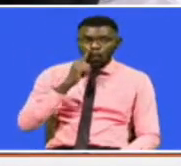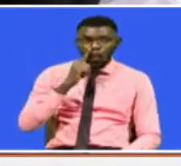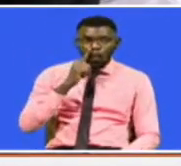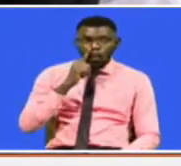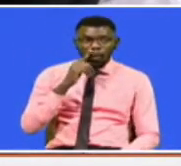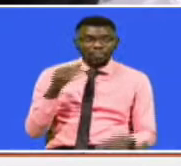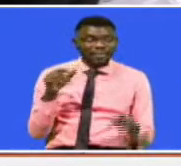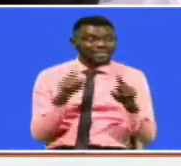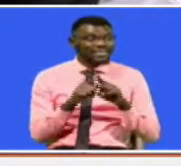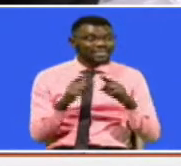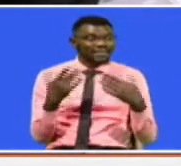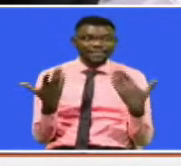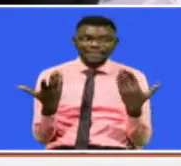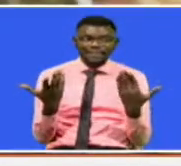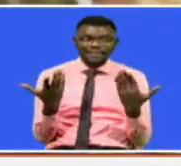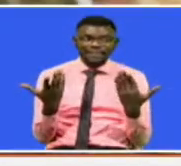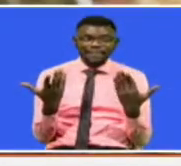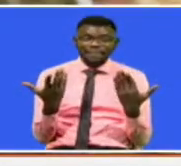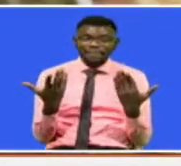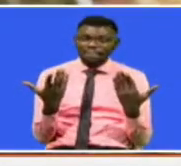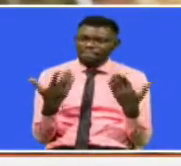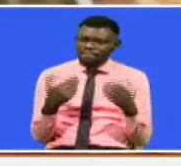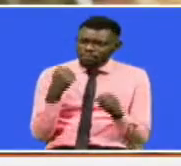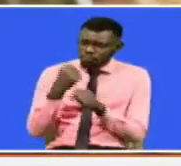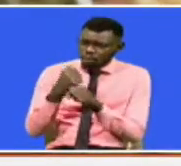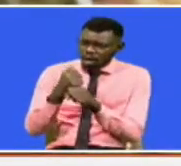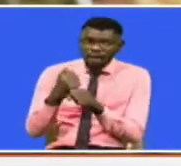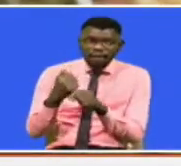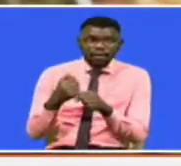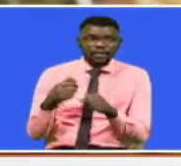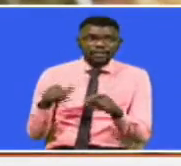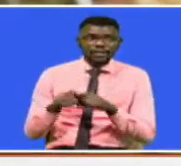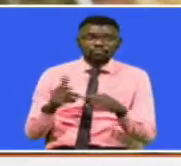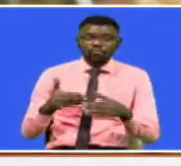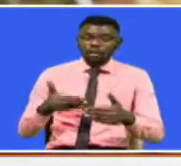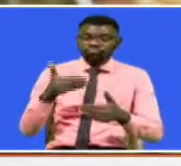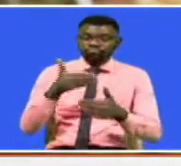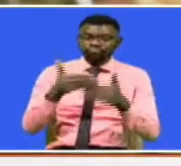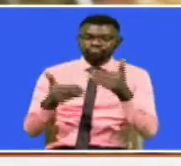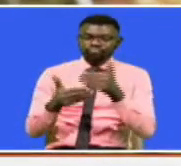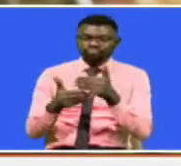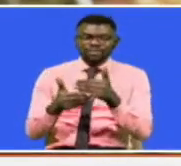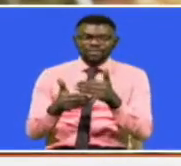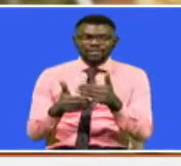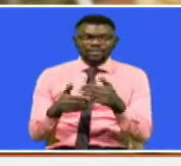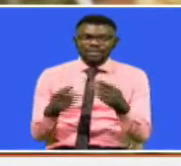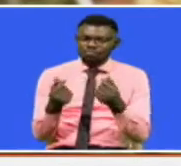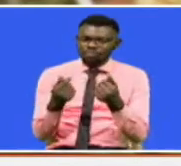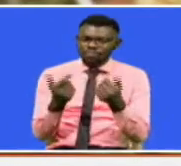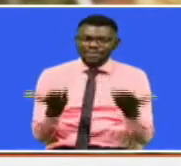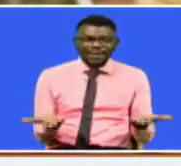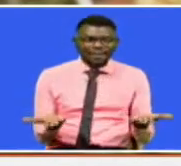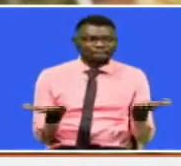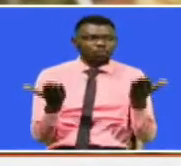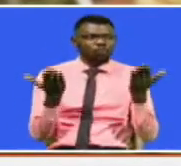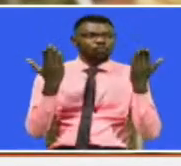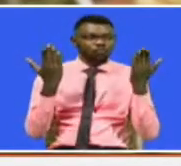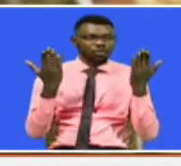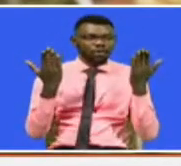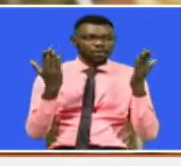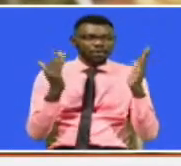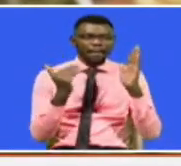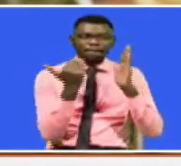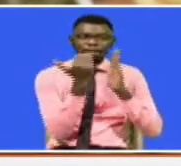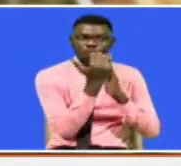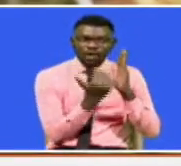an unprecedented feat. The infrastructure bond has allowed us to improve towns. So we call the program